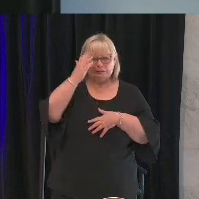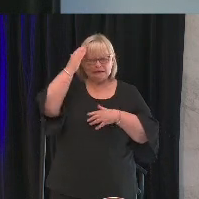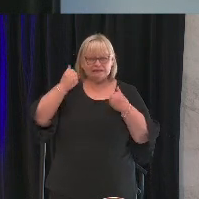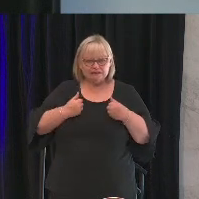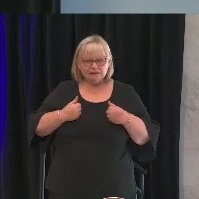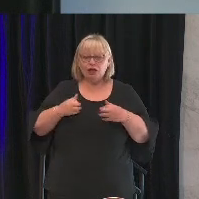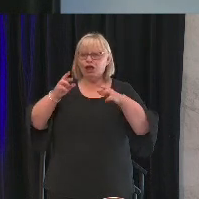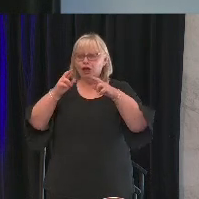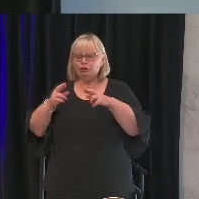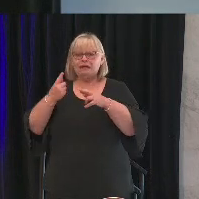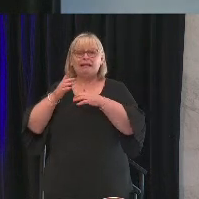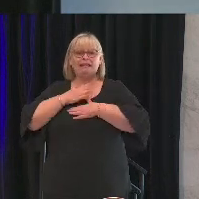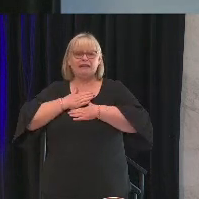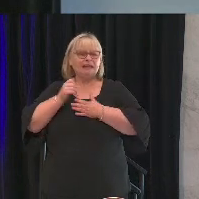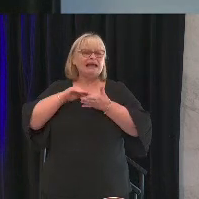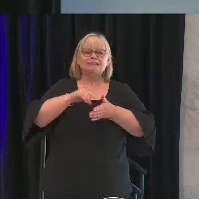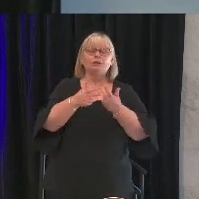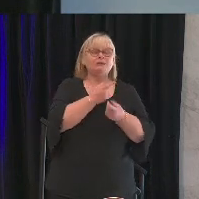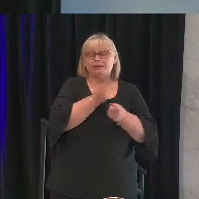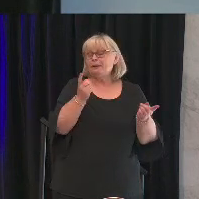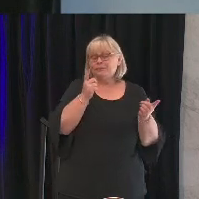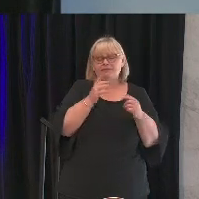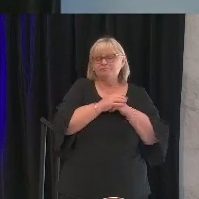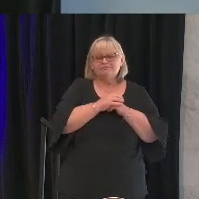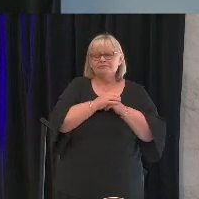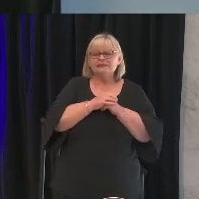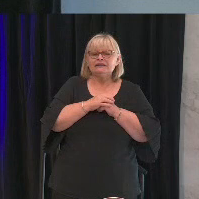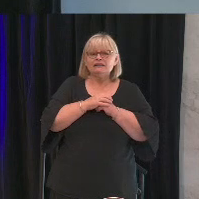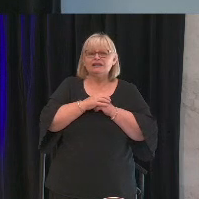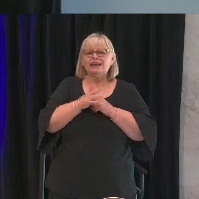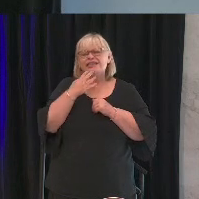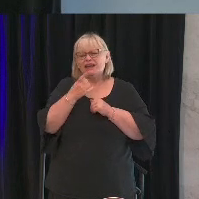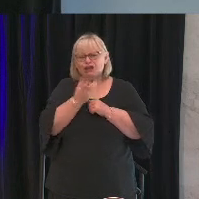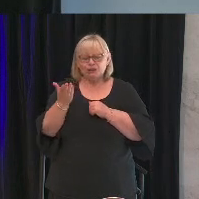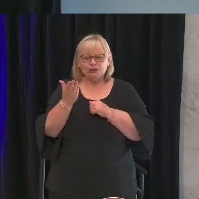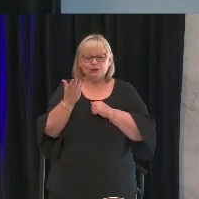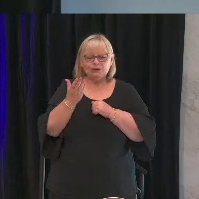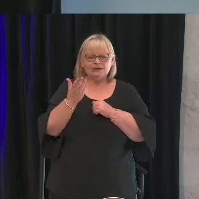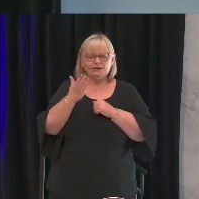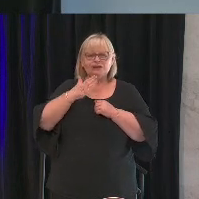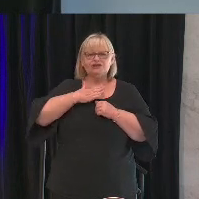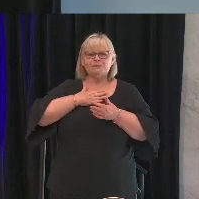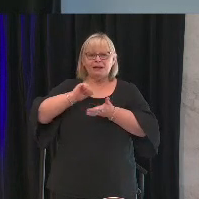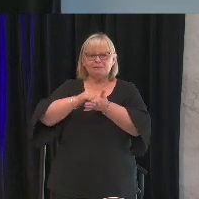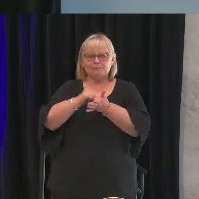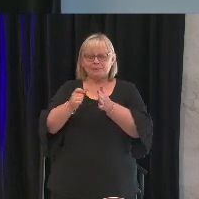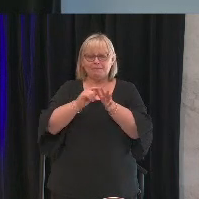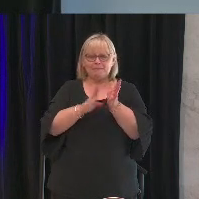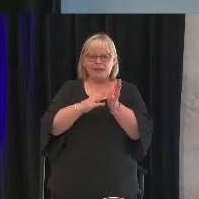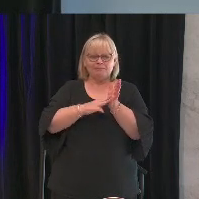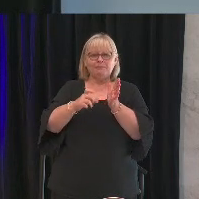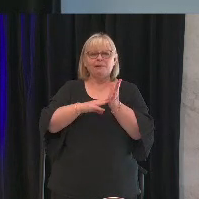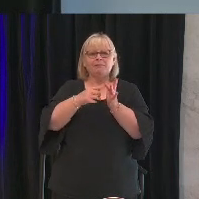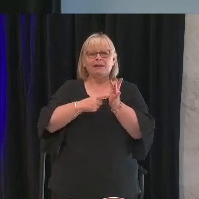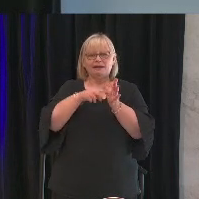hope and love has helped anyone in any way. Thank you so much to my publisher, Pan McMillan, to